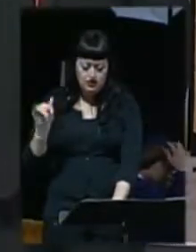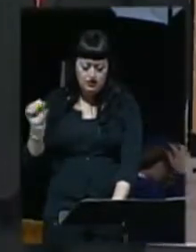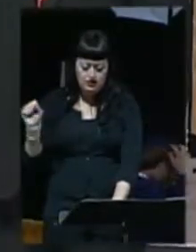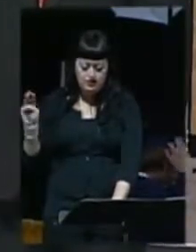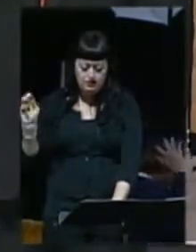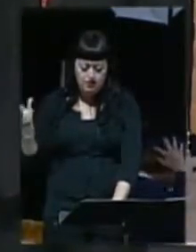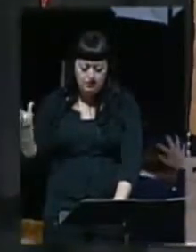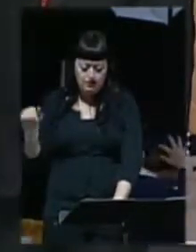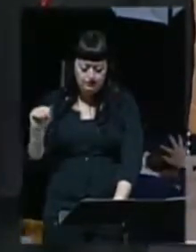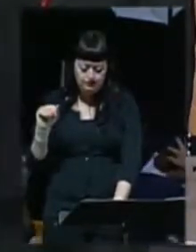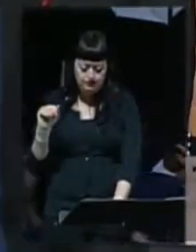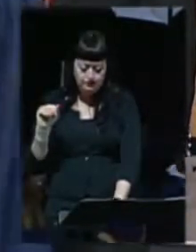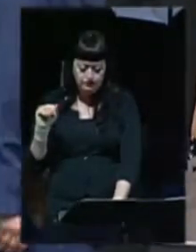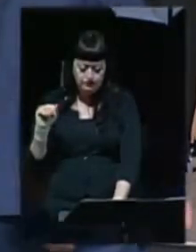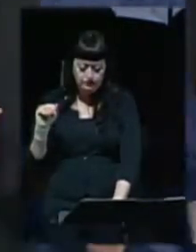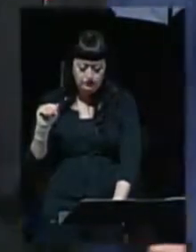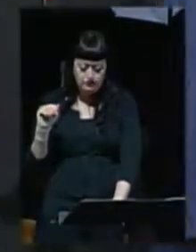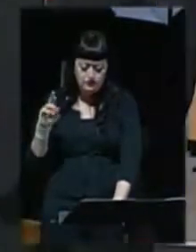May.